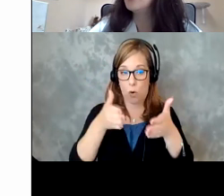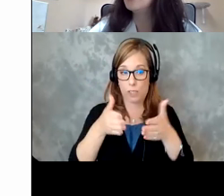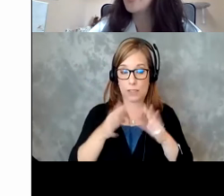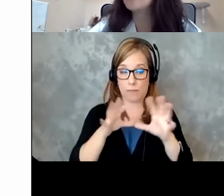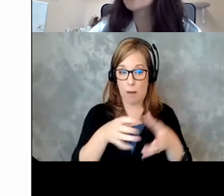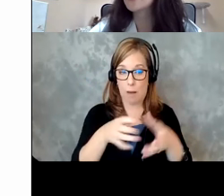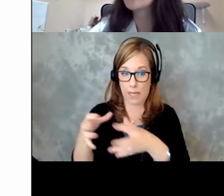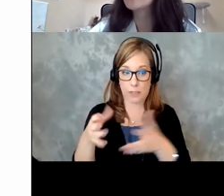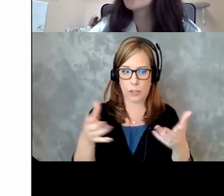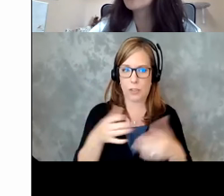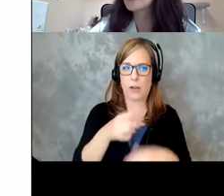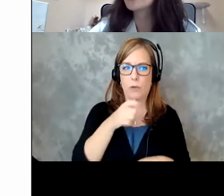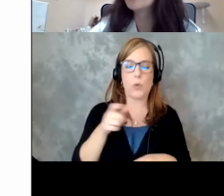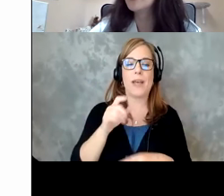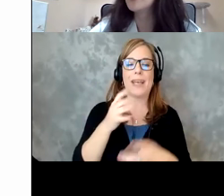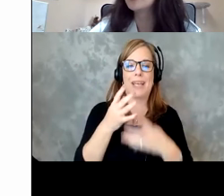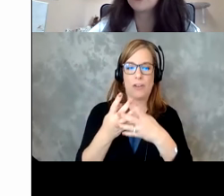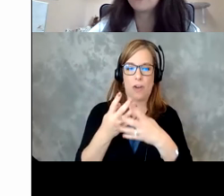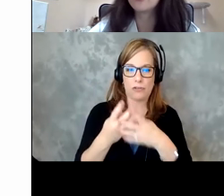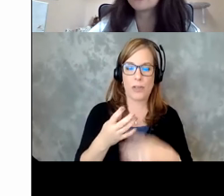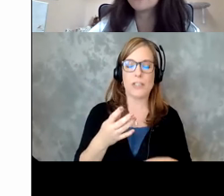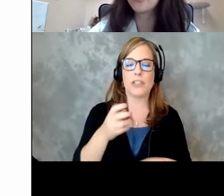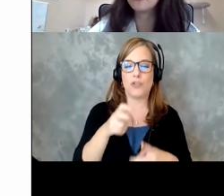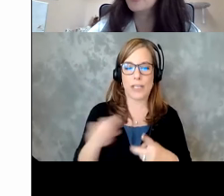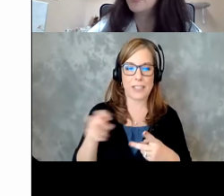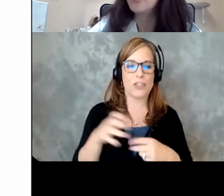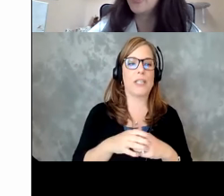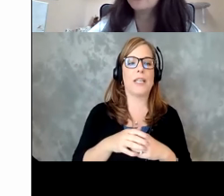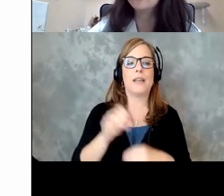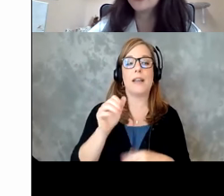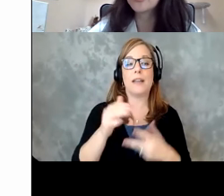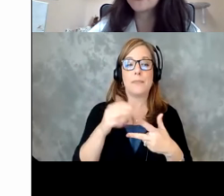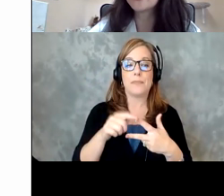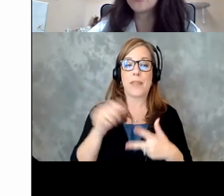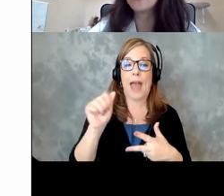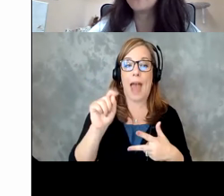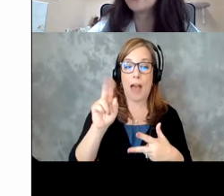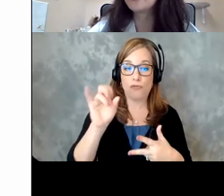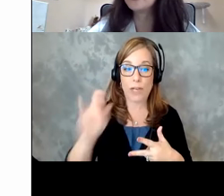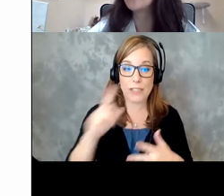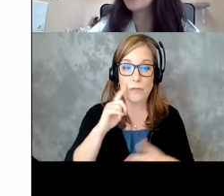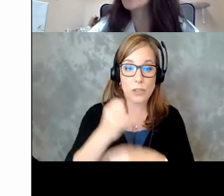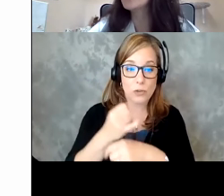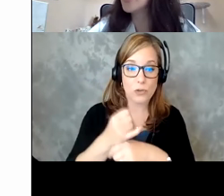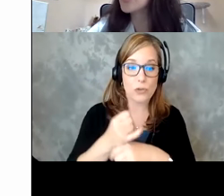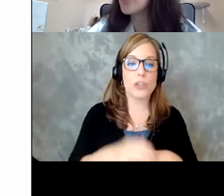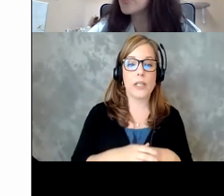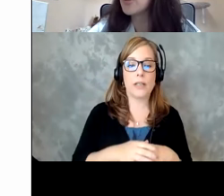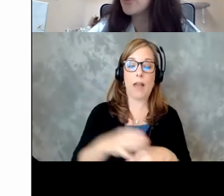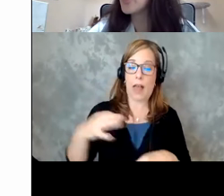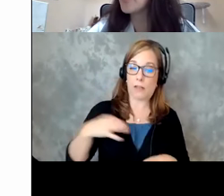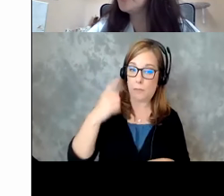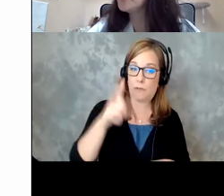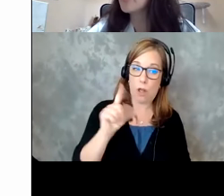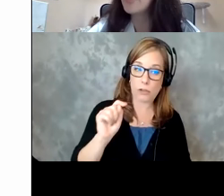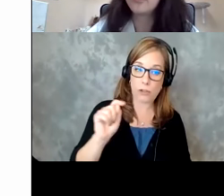incarcerated, at risk for institutionalization and eligible for long-term care, and nursing facility residents